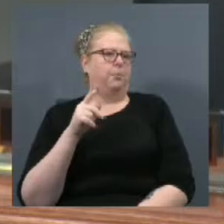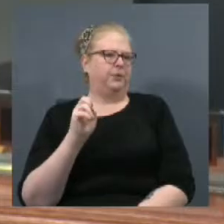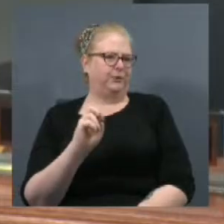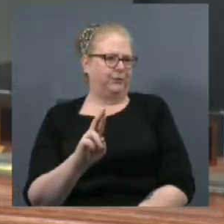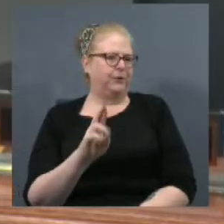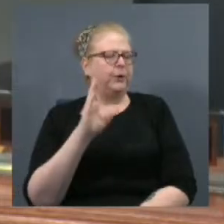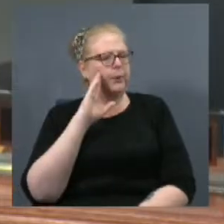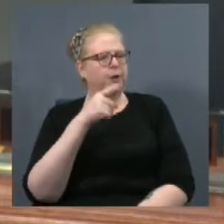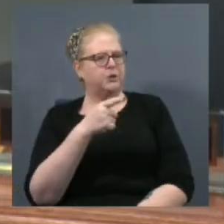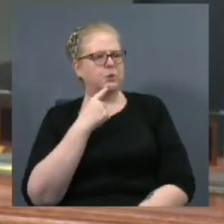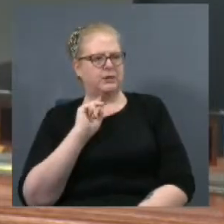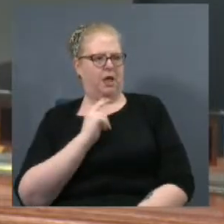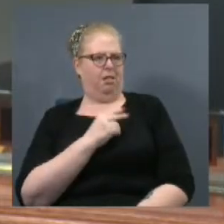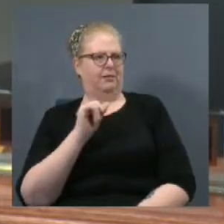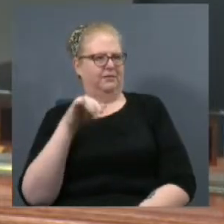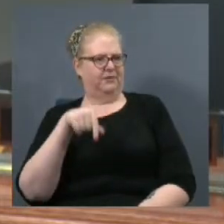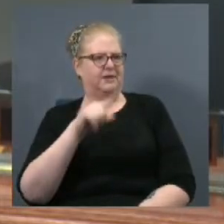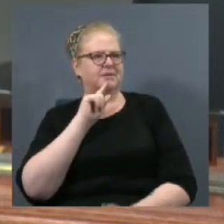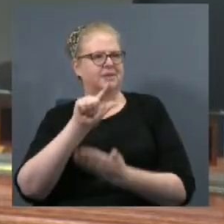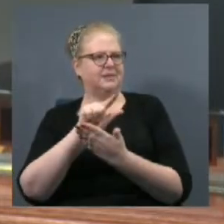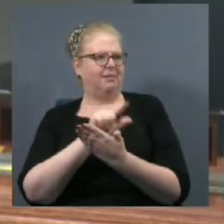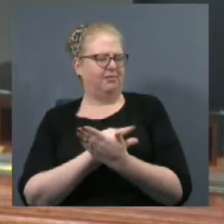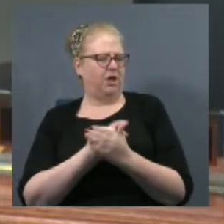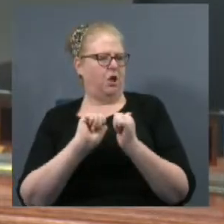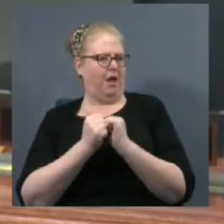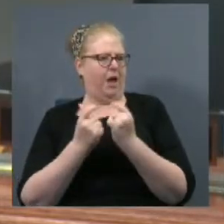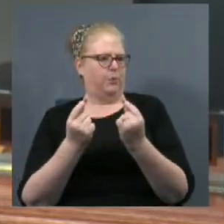this is legal, how we could do it? Thought I still had the floor. The